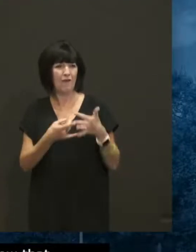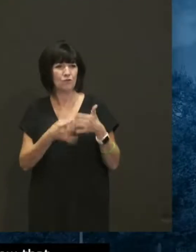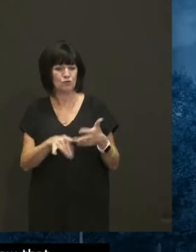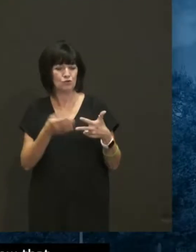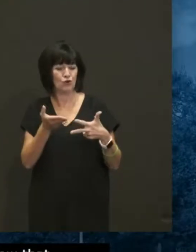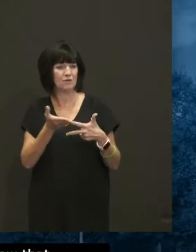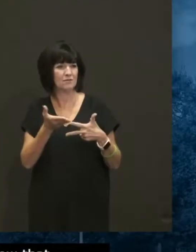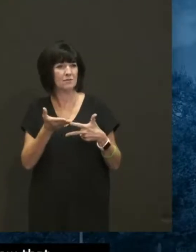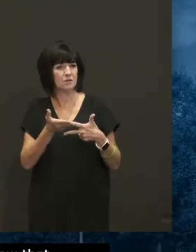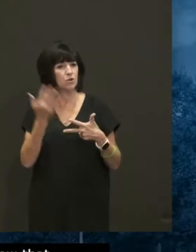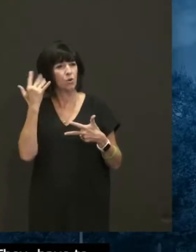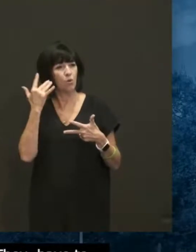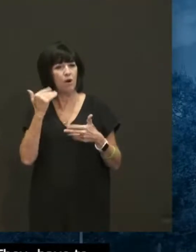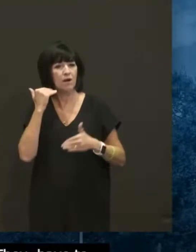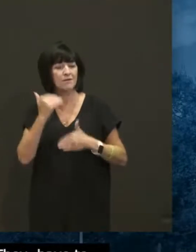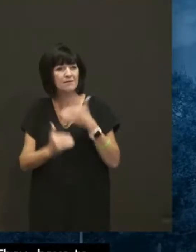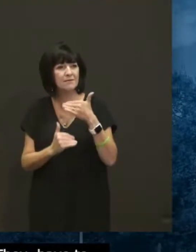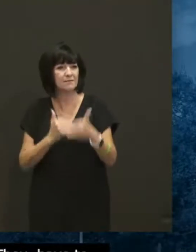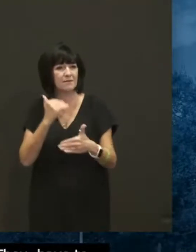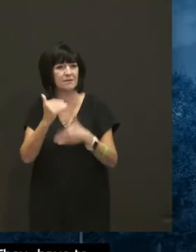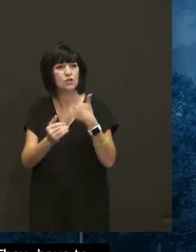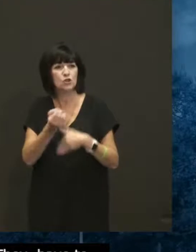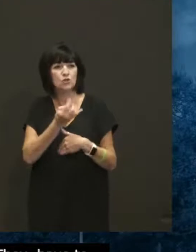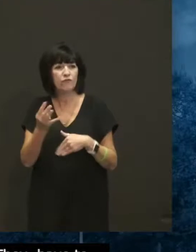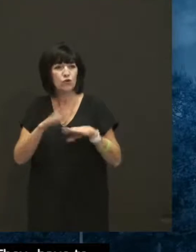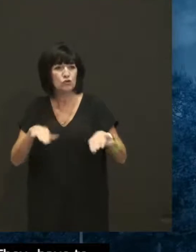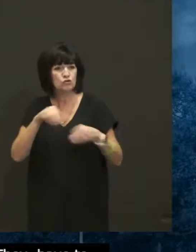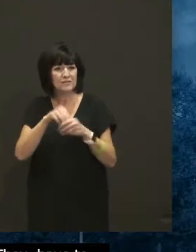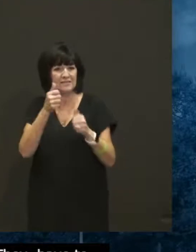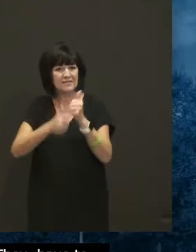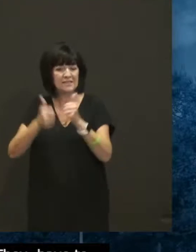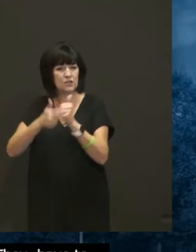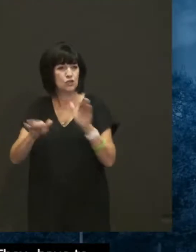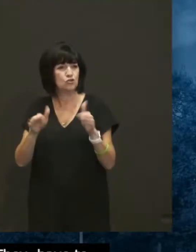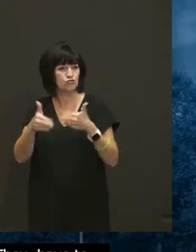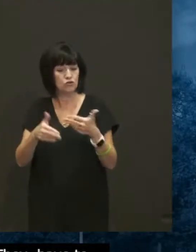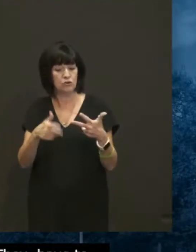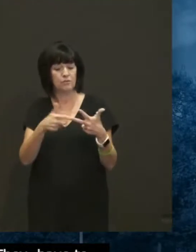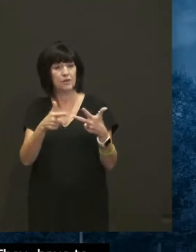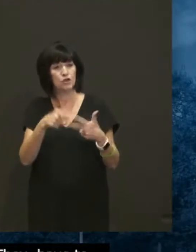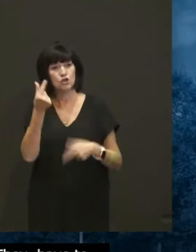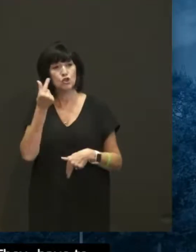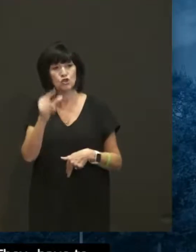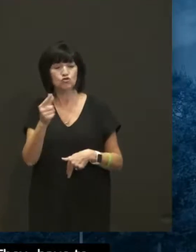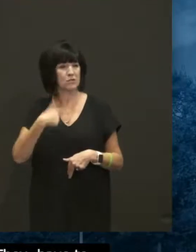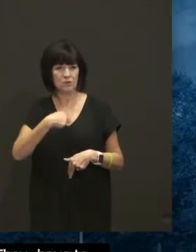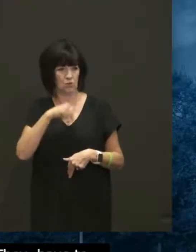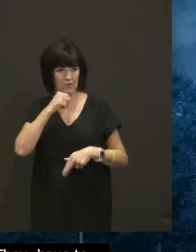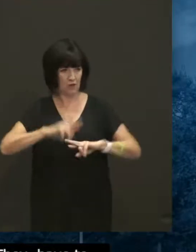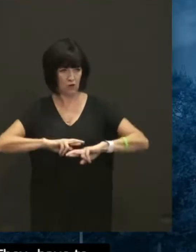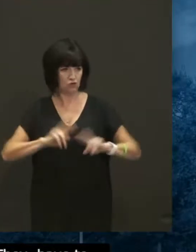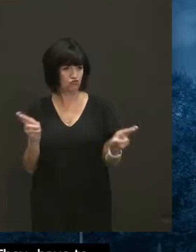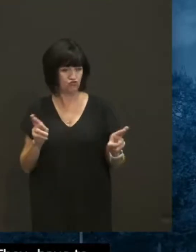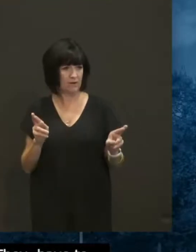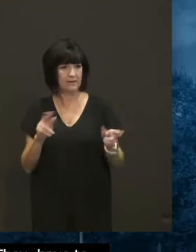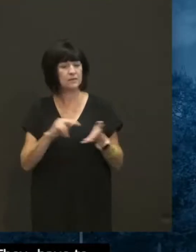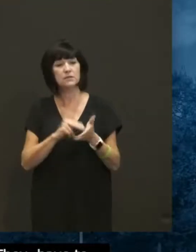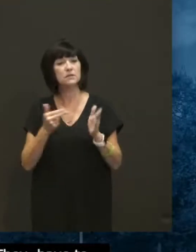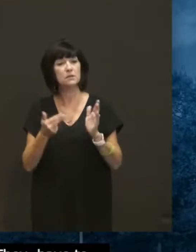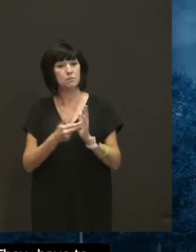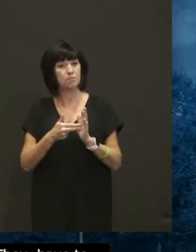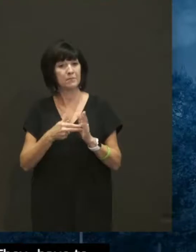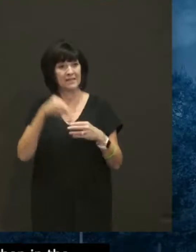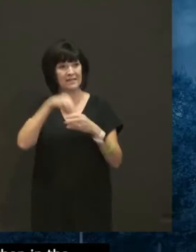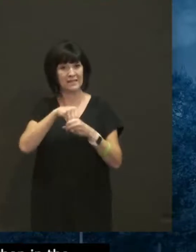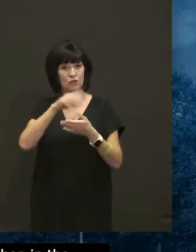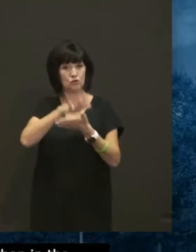classrooms with fewer children in each room. And then the green scenario, which we're not quite ready for yet, either at the school